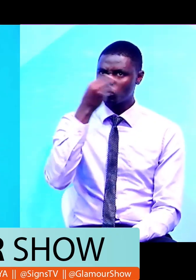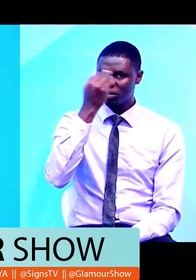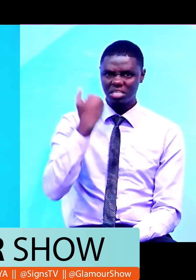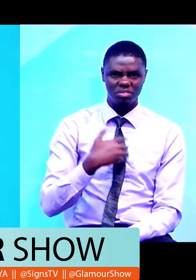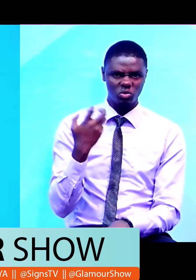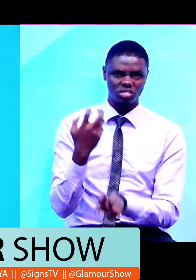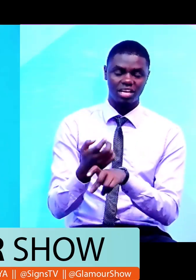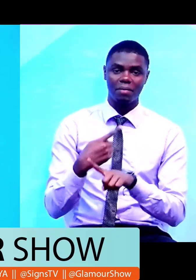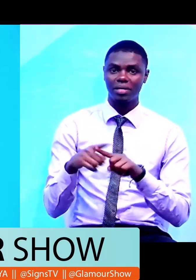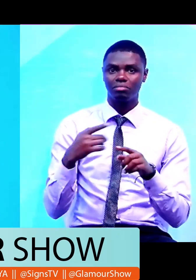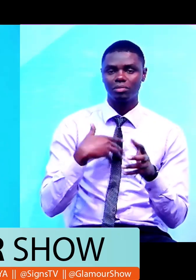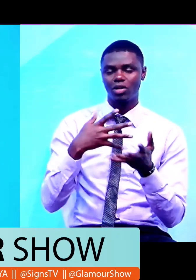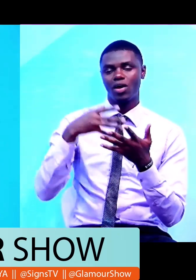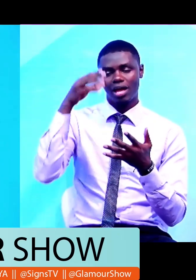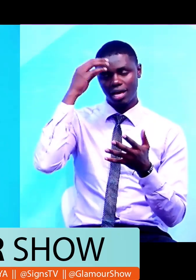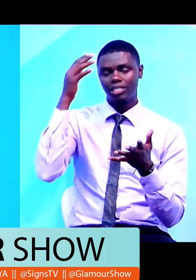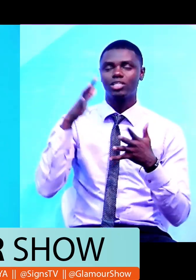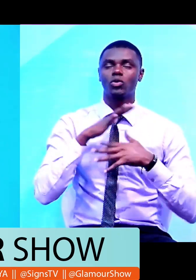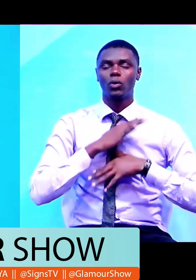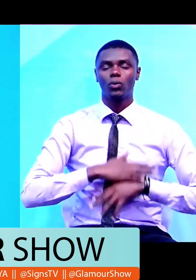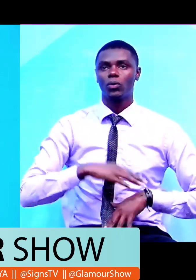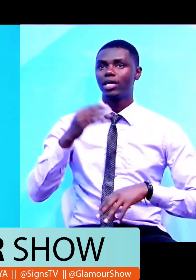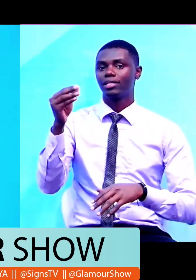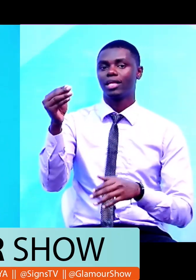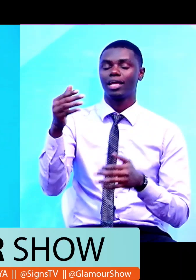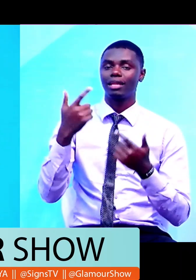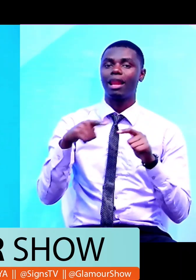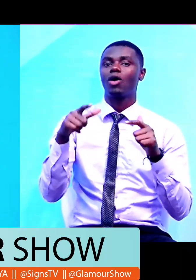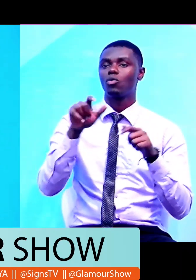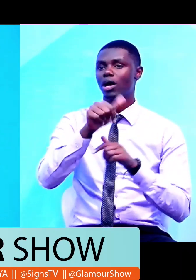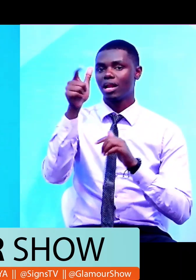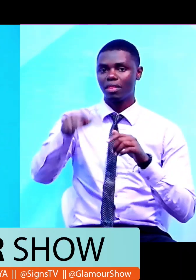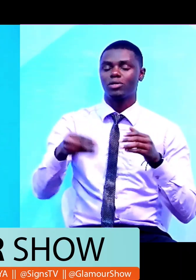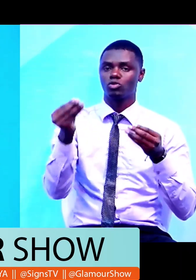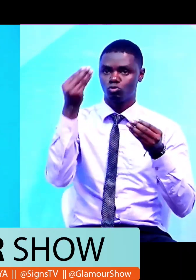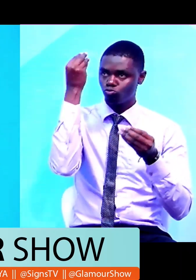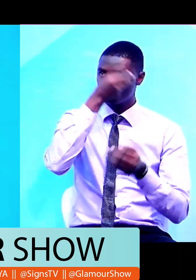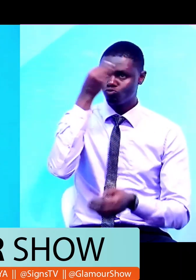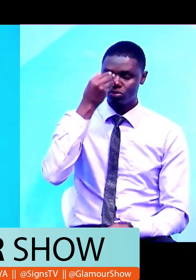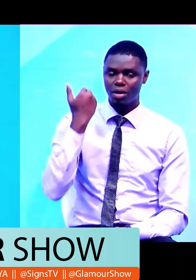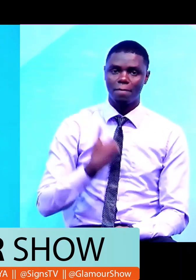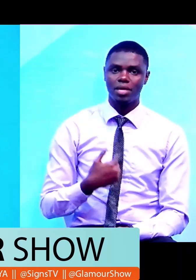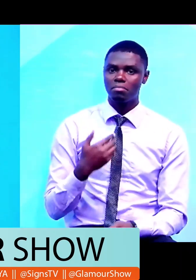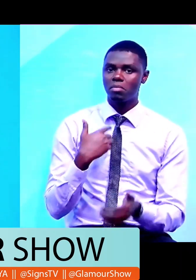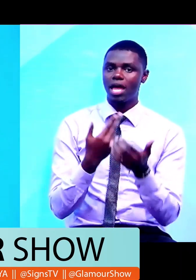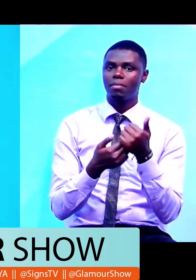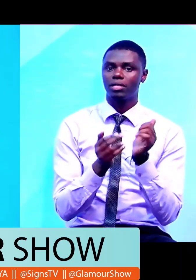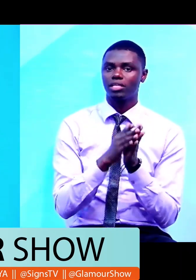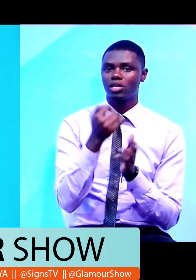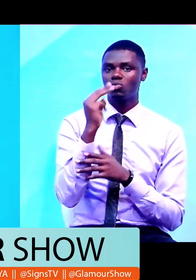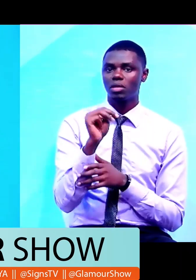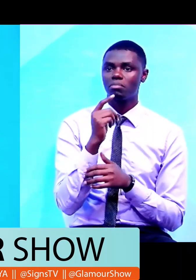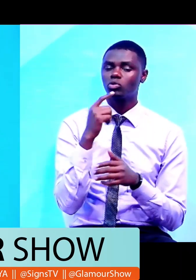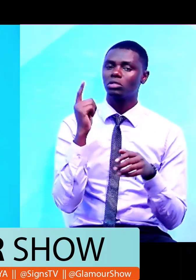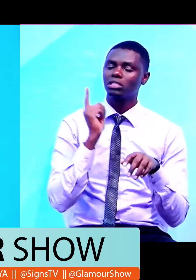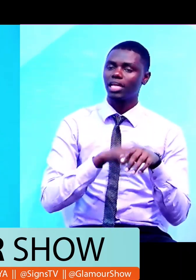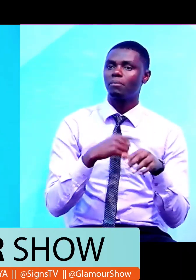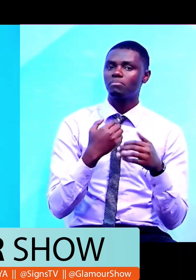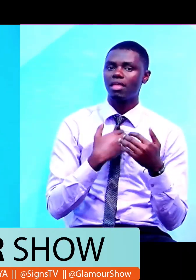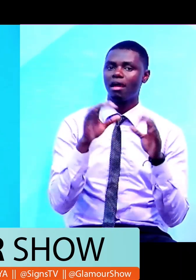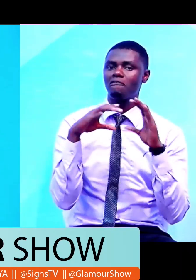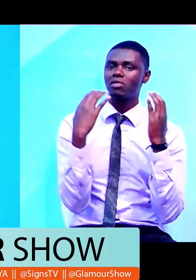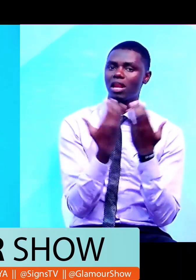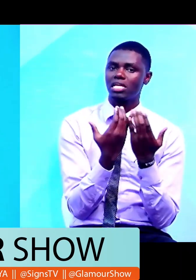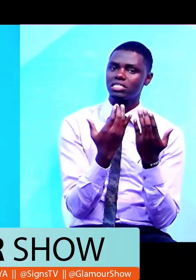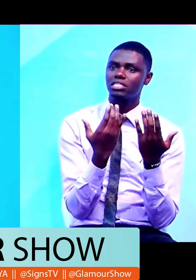to learn how to let someone else do it. That's why I decided to partner with them. So whenever they have classes